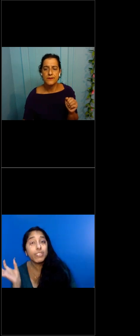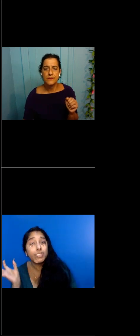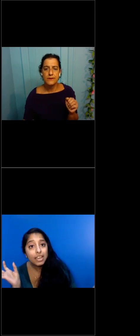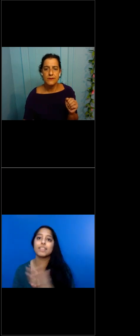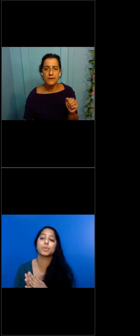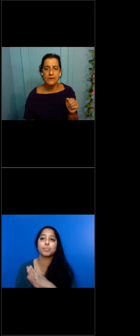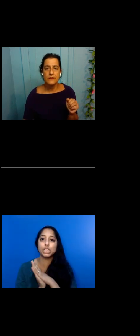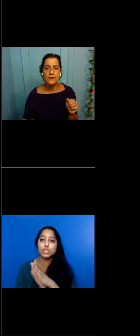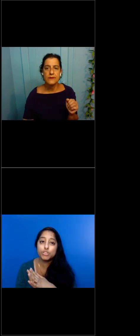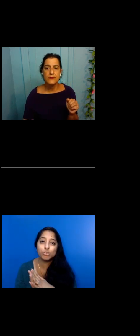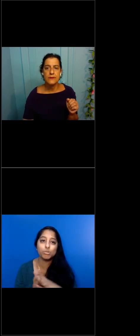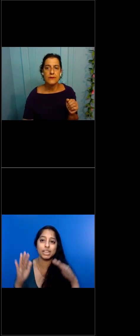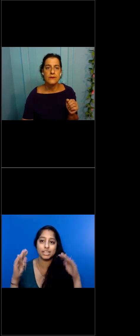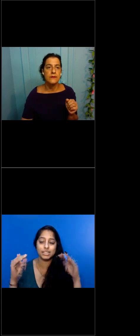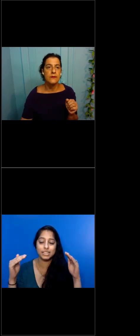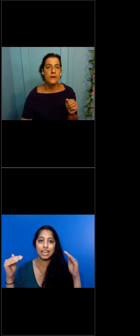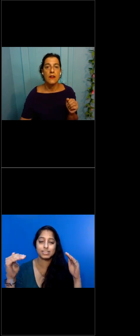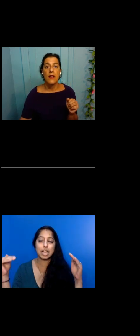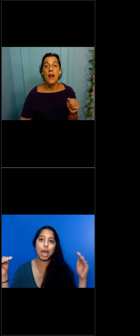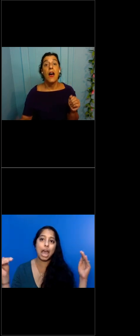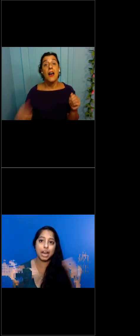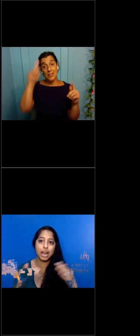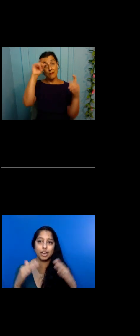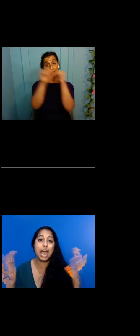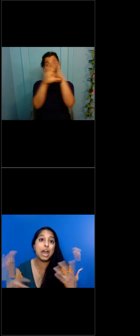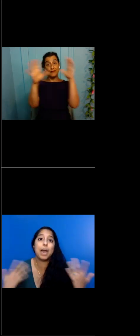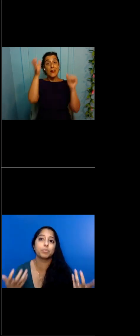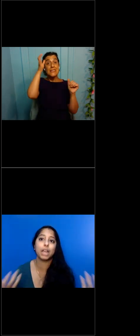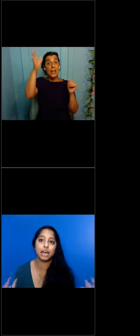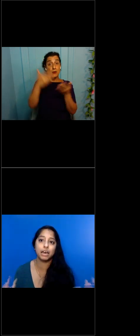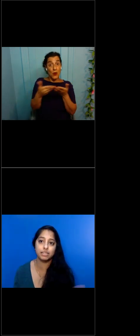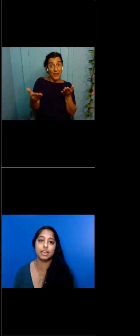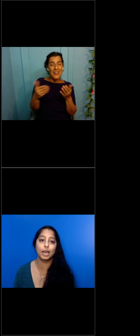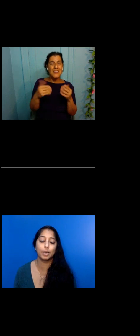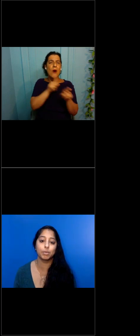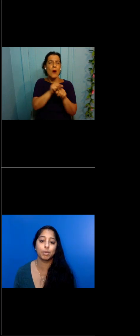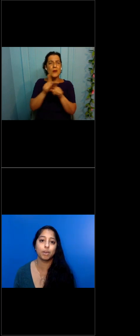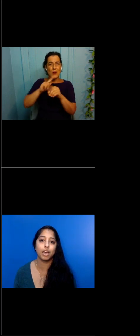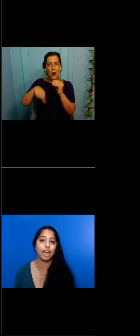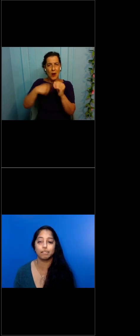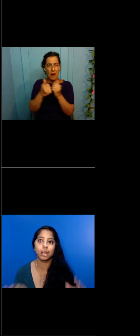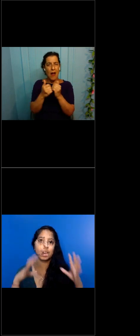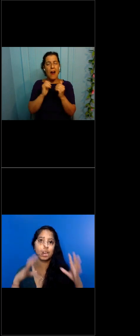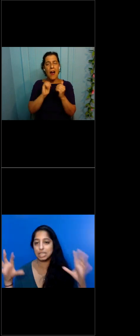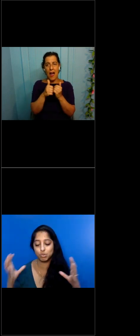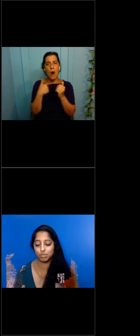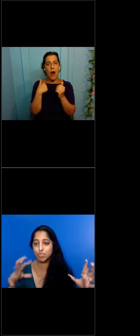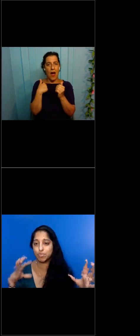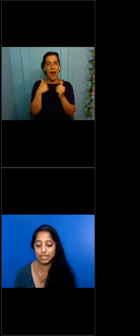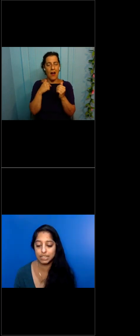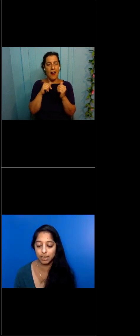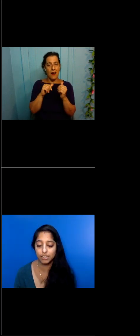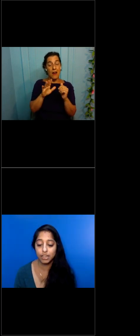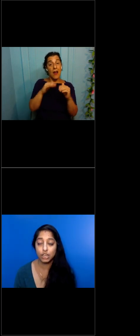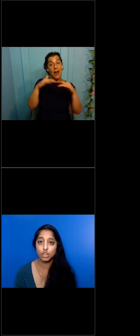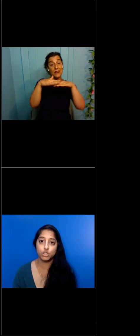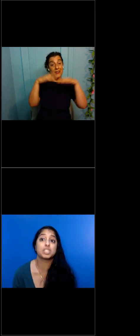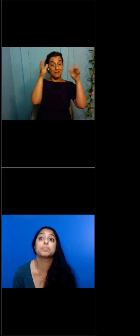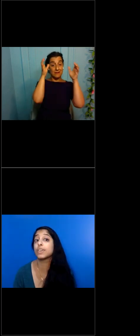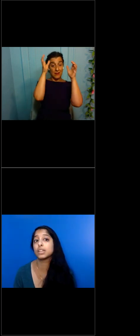conceptual things, and then what I'm going to do is talk about how I've applied these high-level conceptual